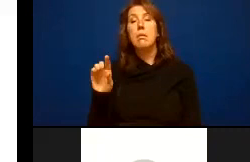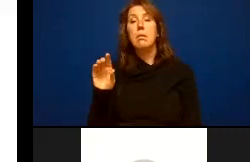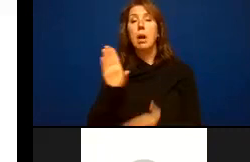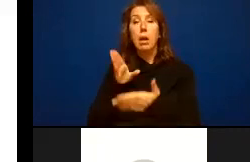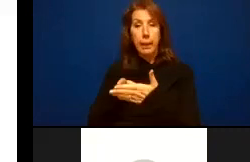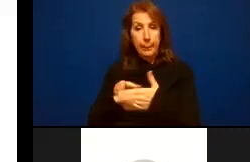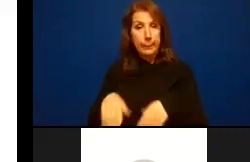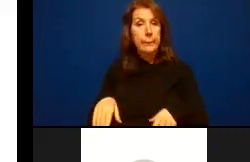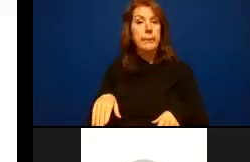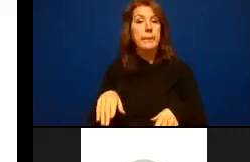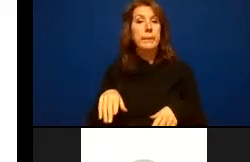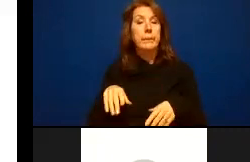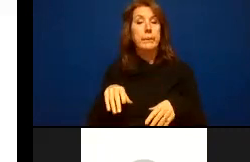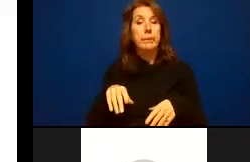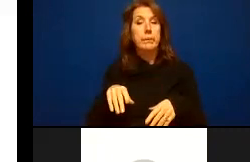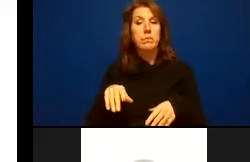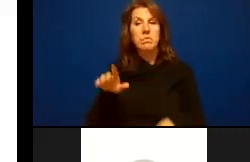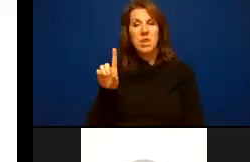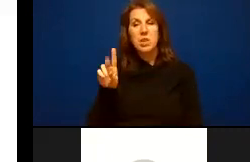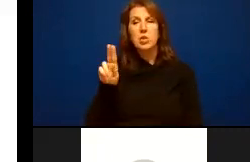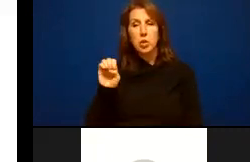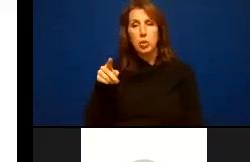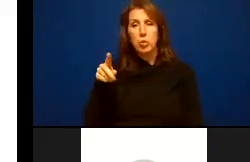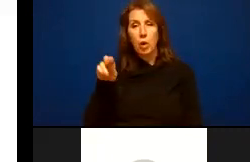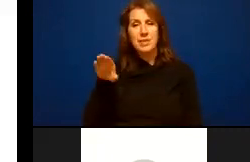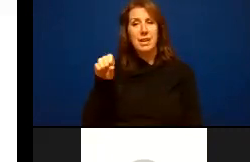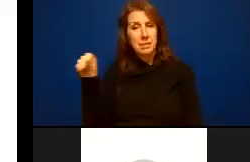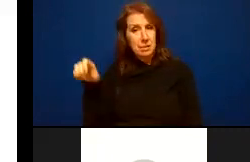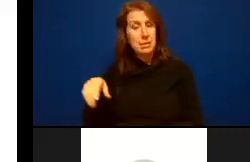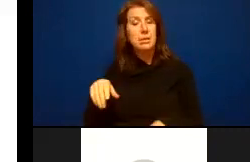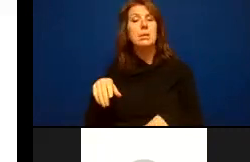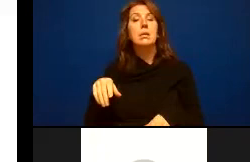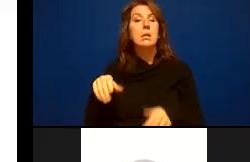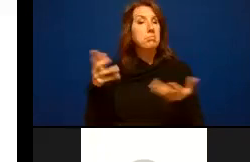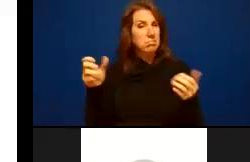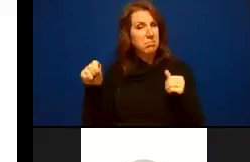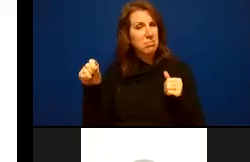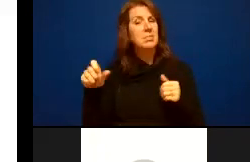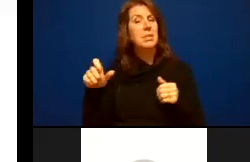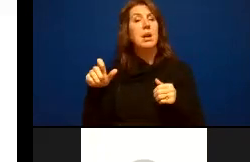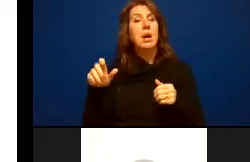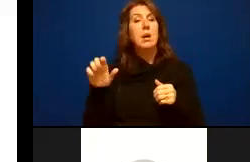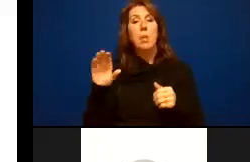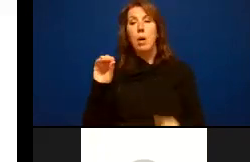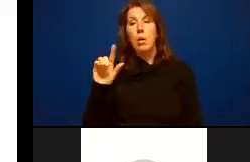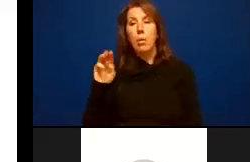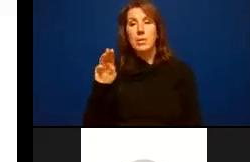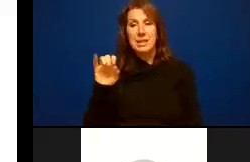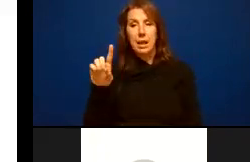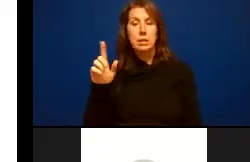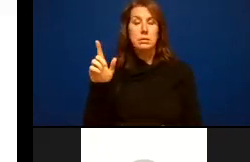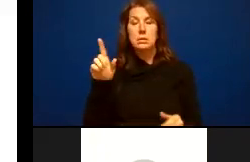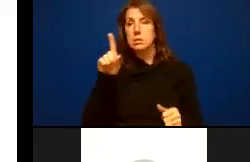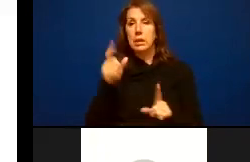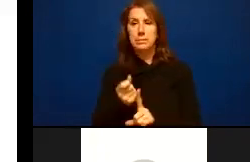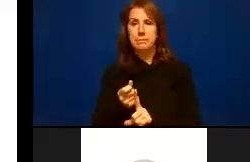these due process, Youngberg type claims, Olmstead claims, but Olmstead claims are a little bit less directly tied